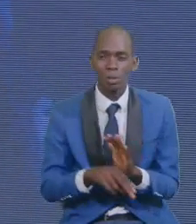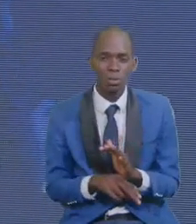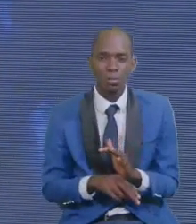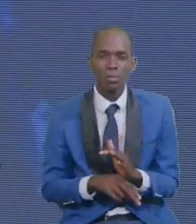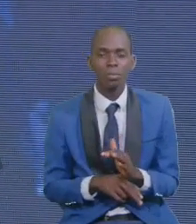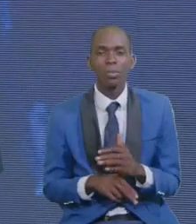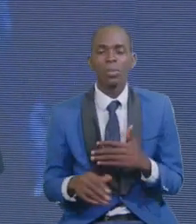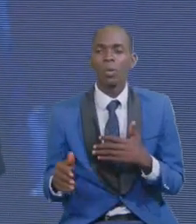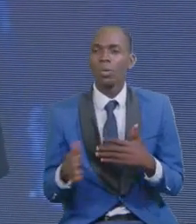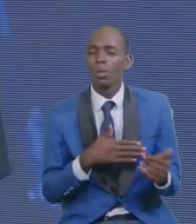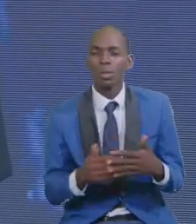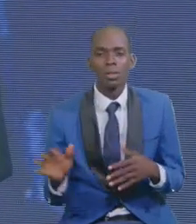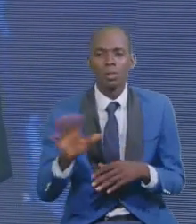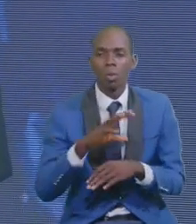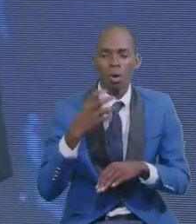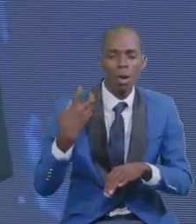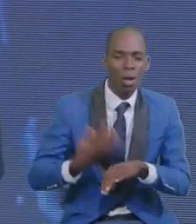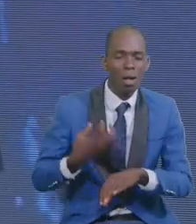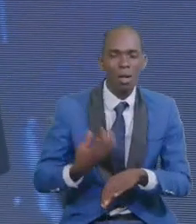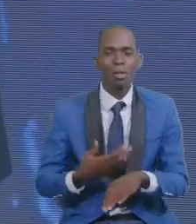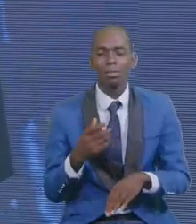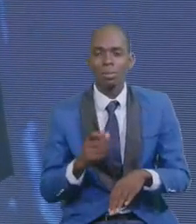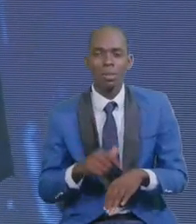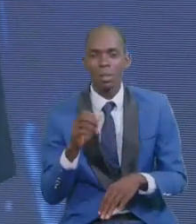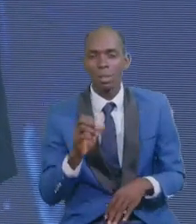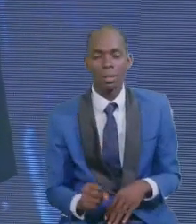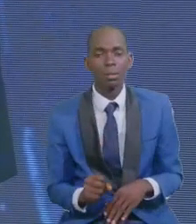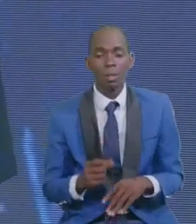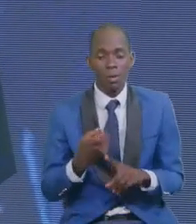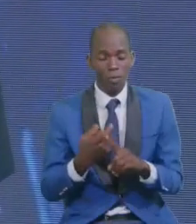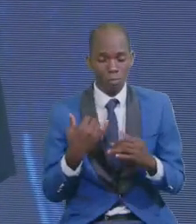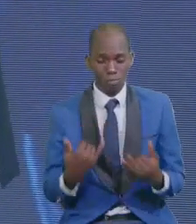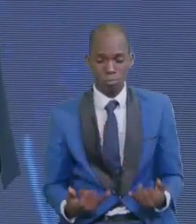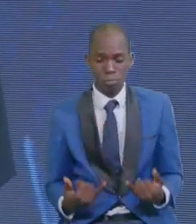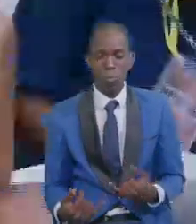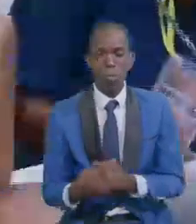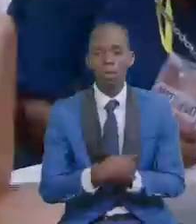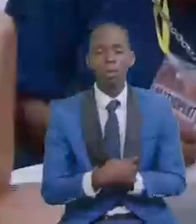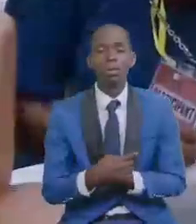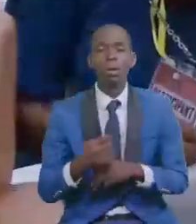whatever your difficulty, from today, power,